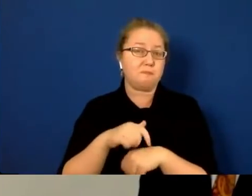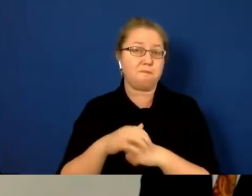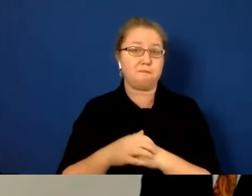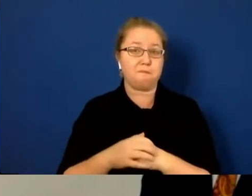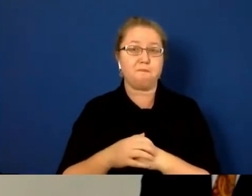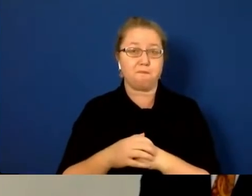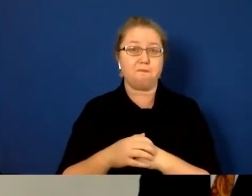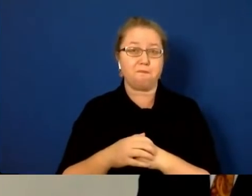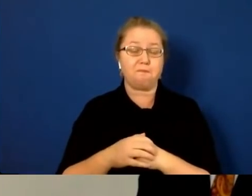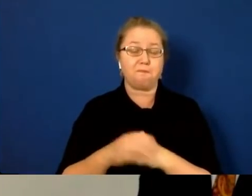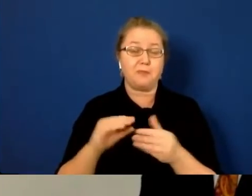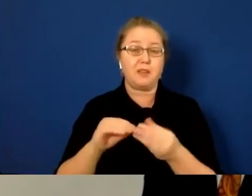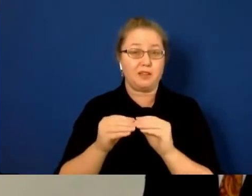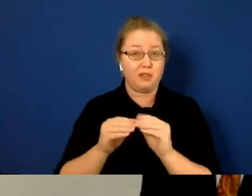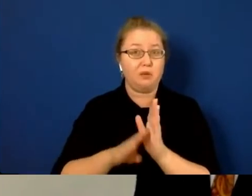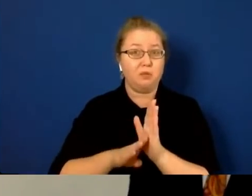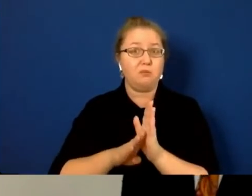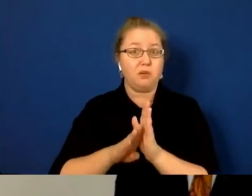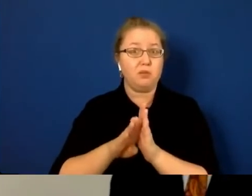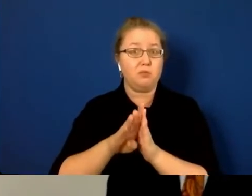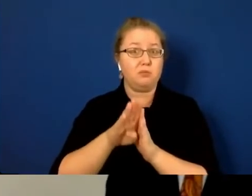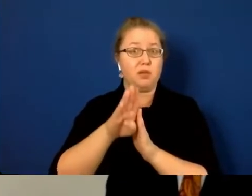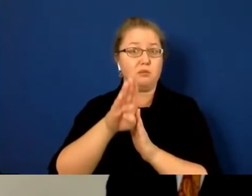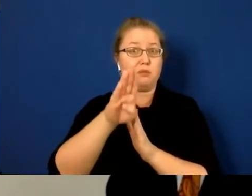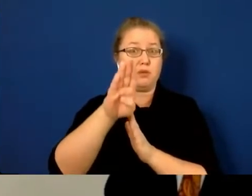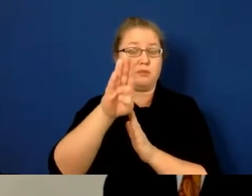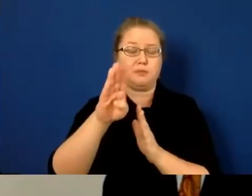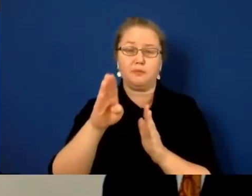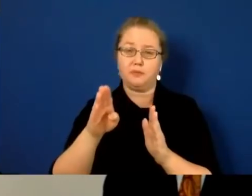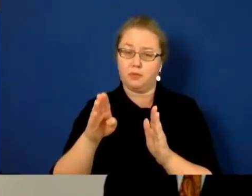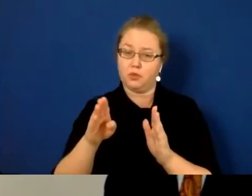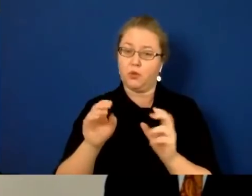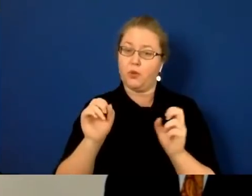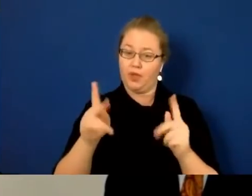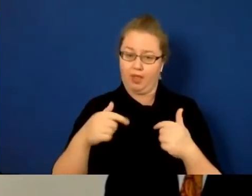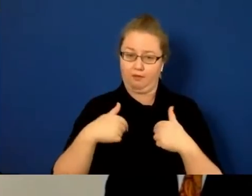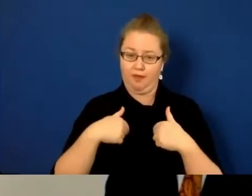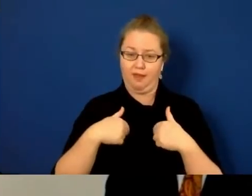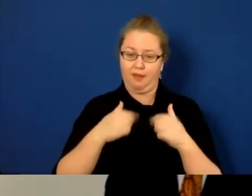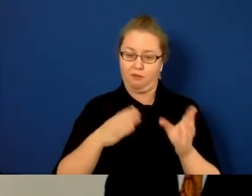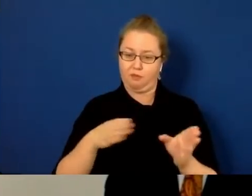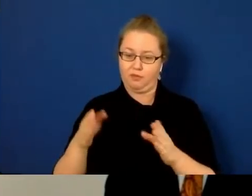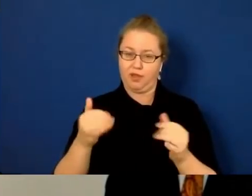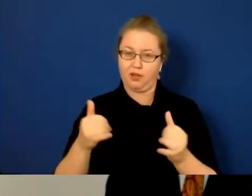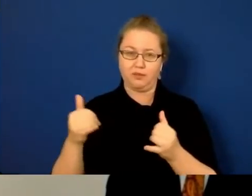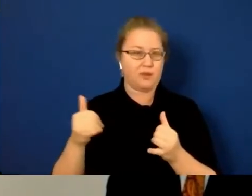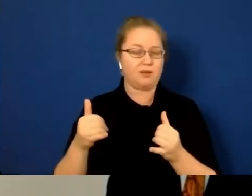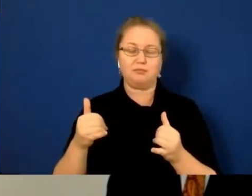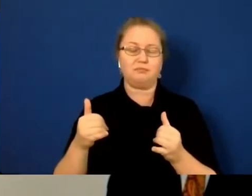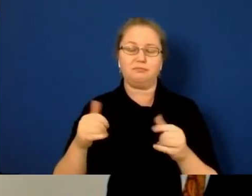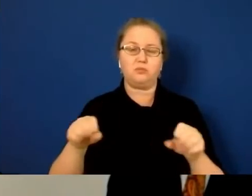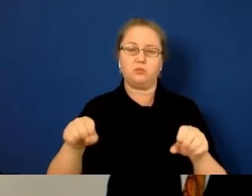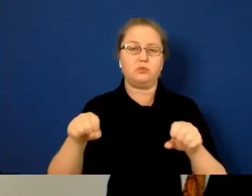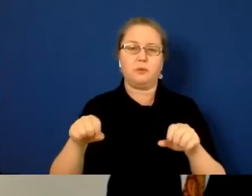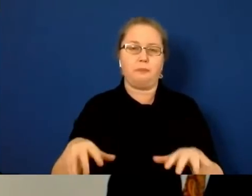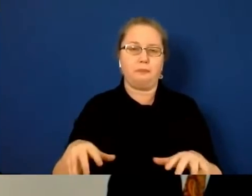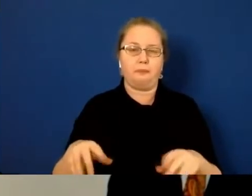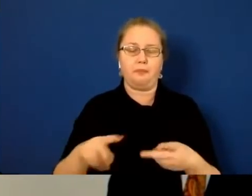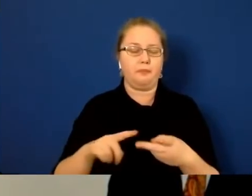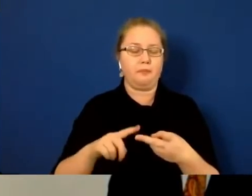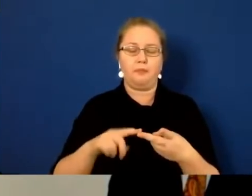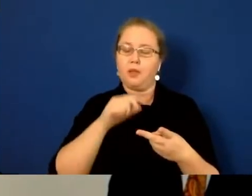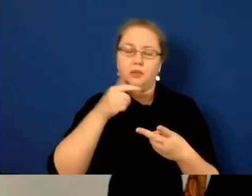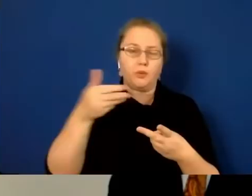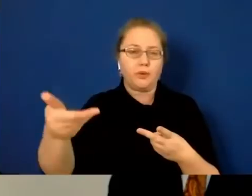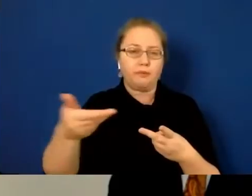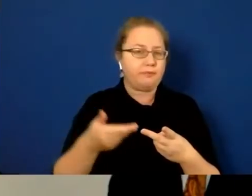as best it can, and making sure that we keep our schools open for the health of our children. So that's the philosophy. That's how we're moving through